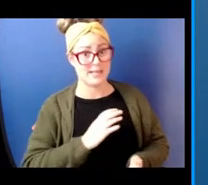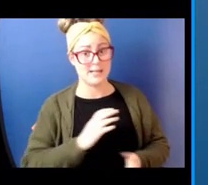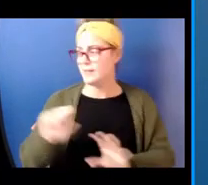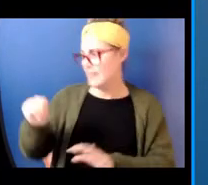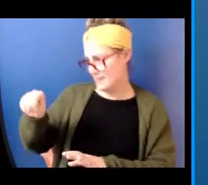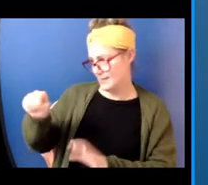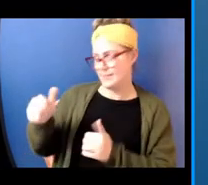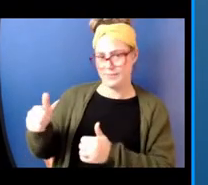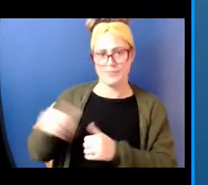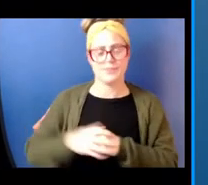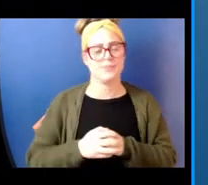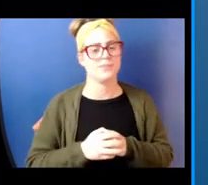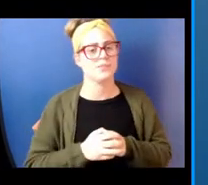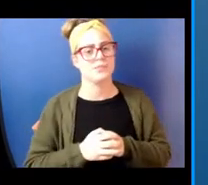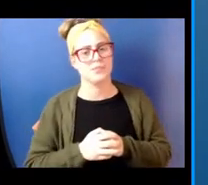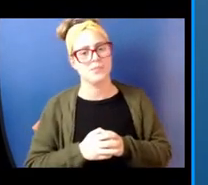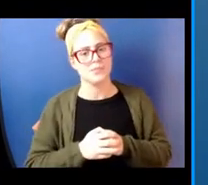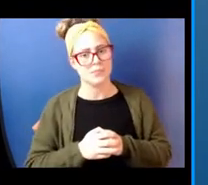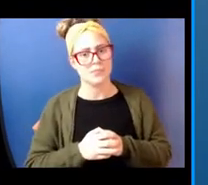it